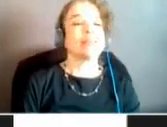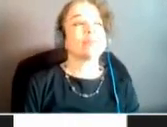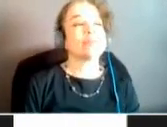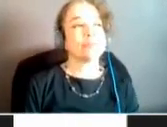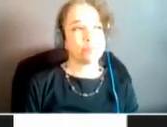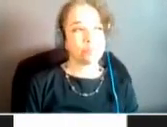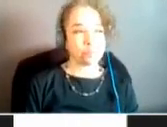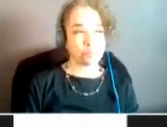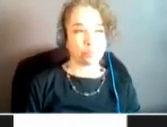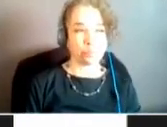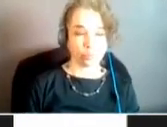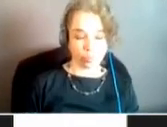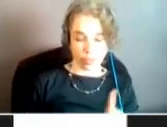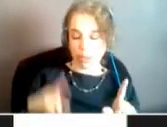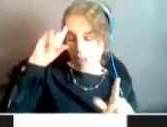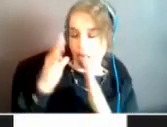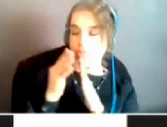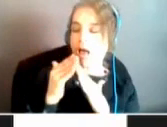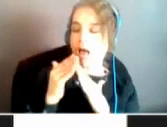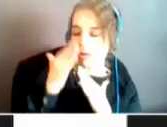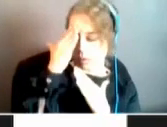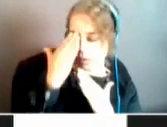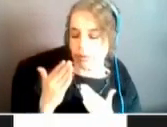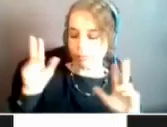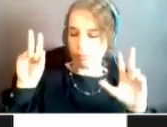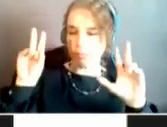And I also wanted to acknowledge the